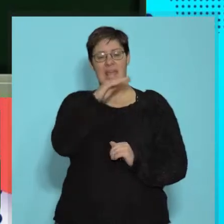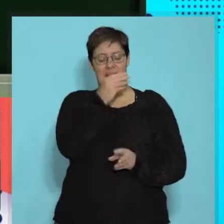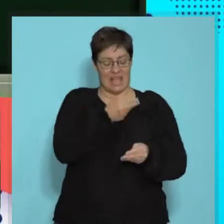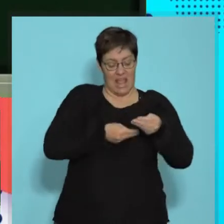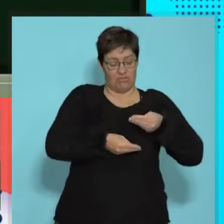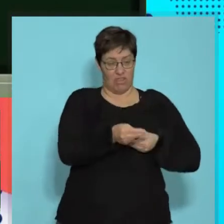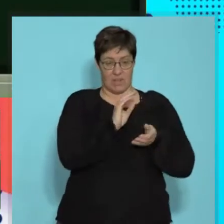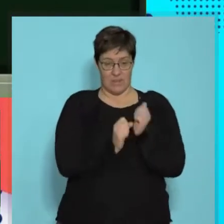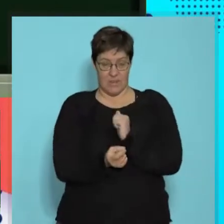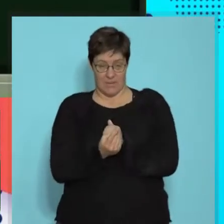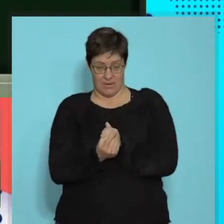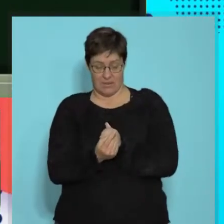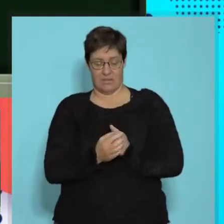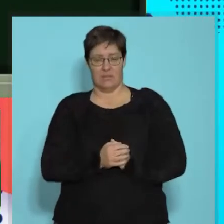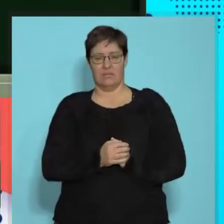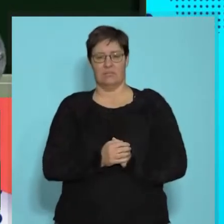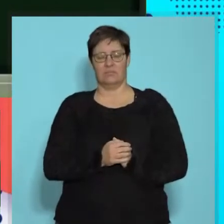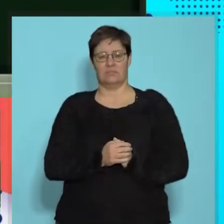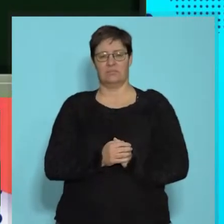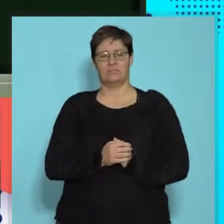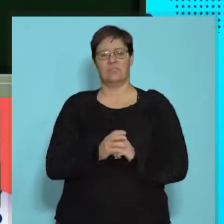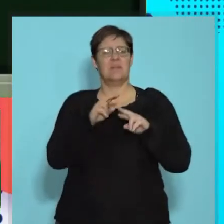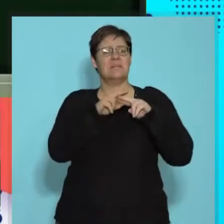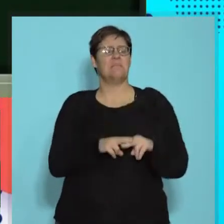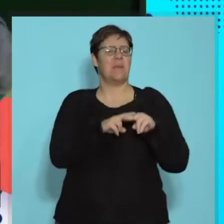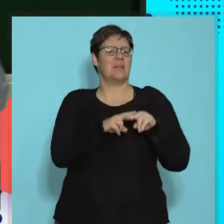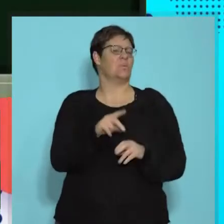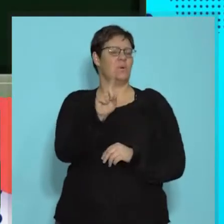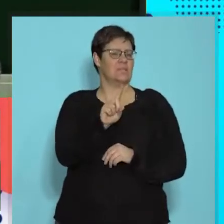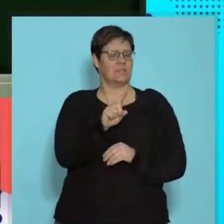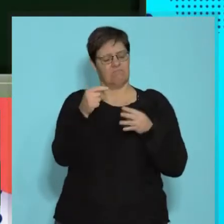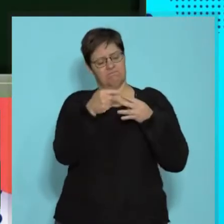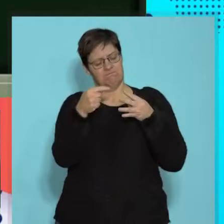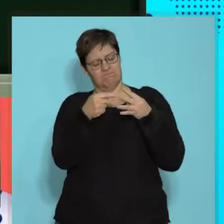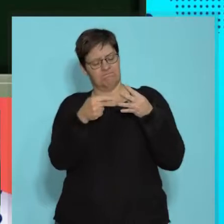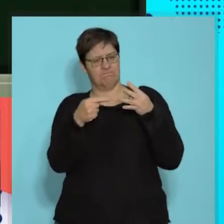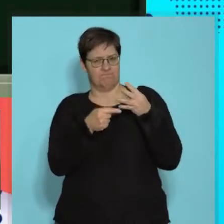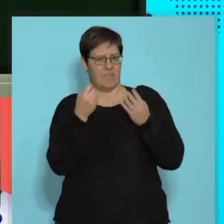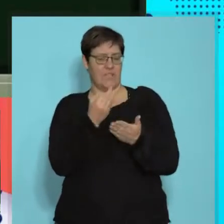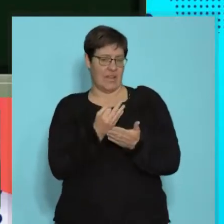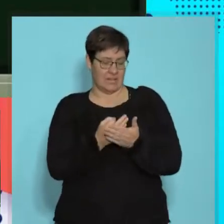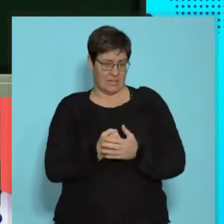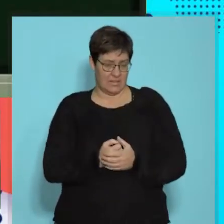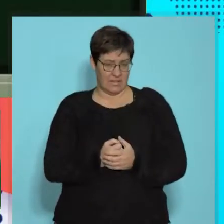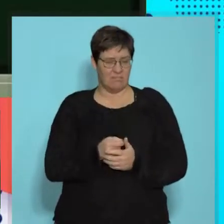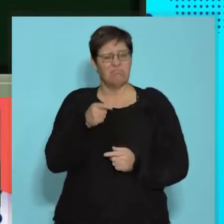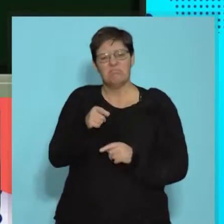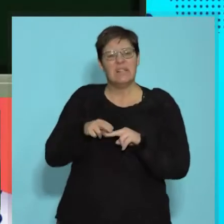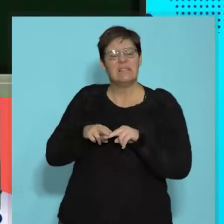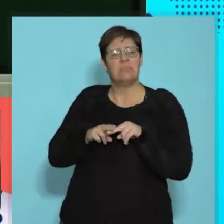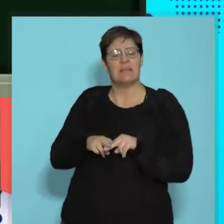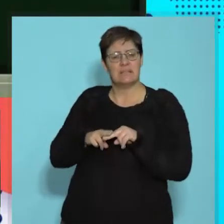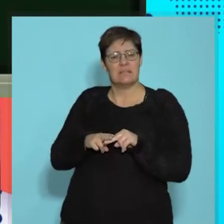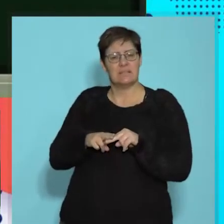gaseous exchange occurs, it's all going to depend on certain factors That depends on how